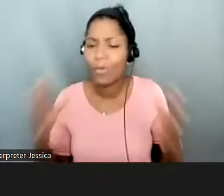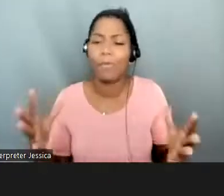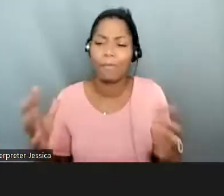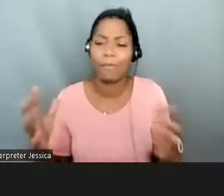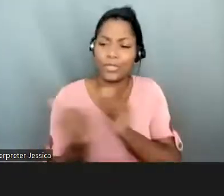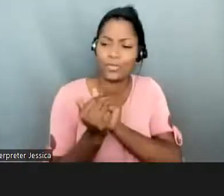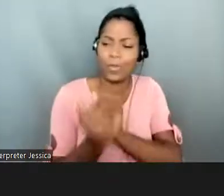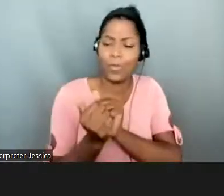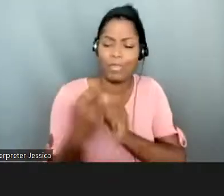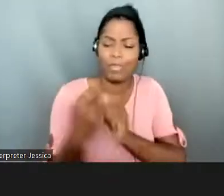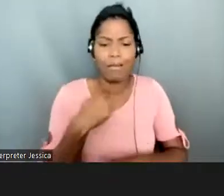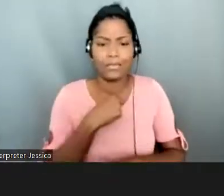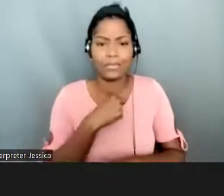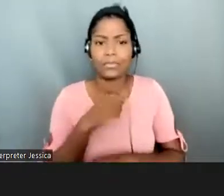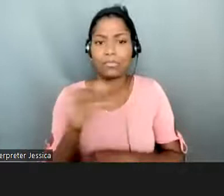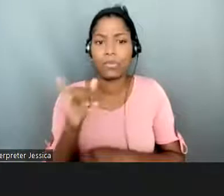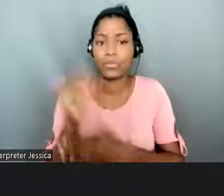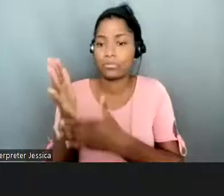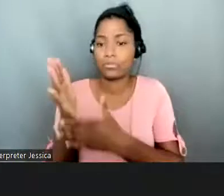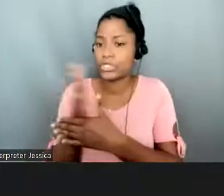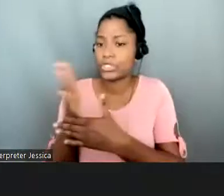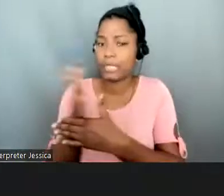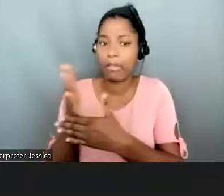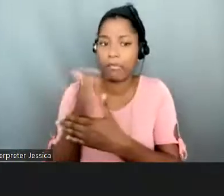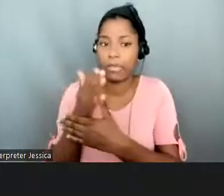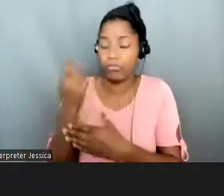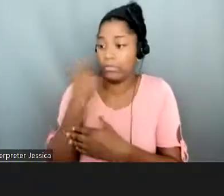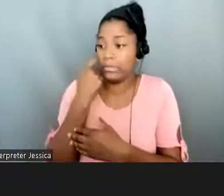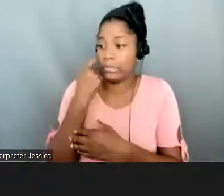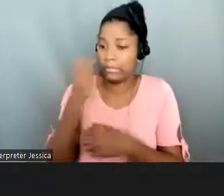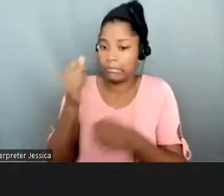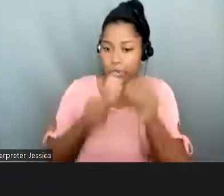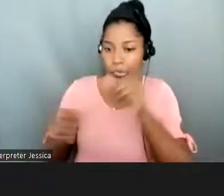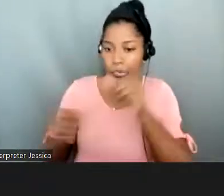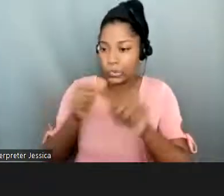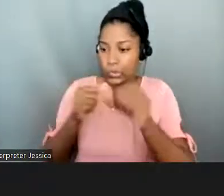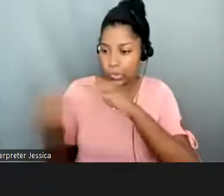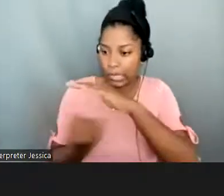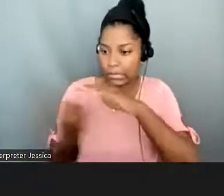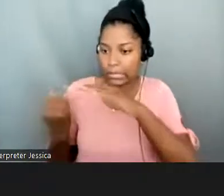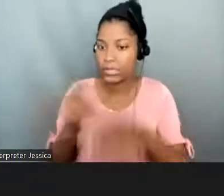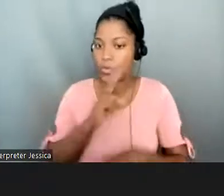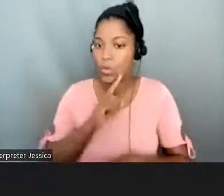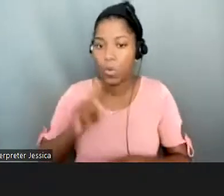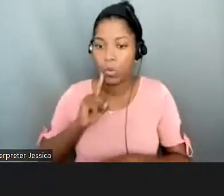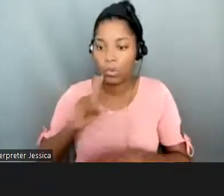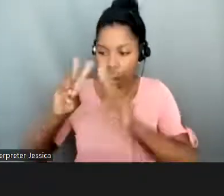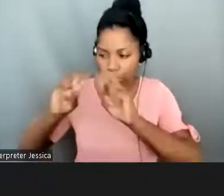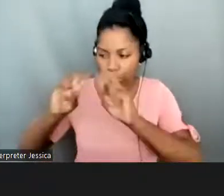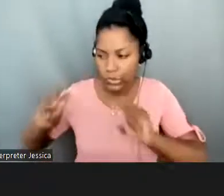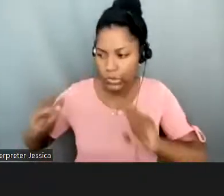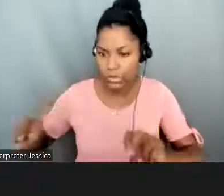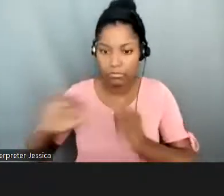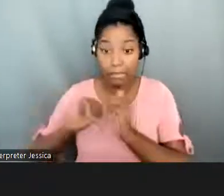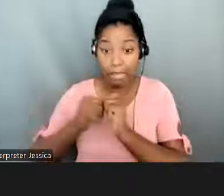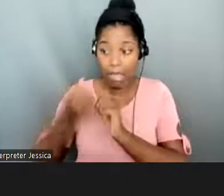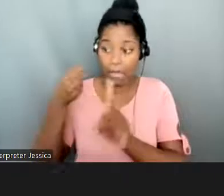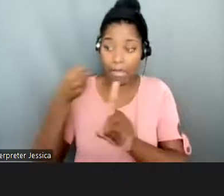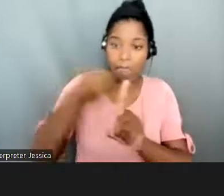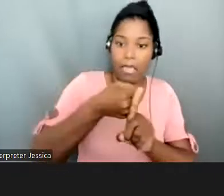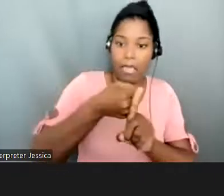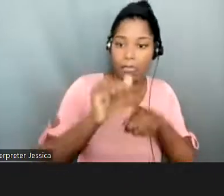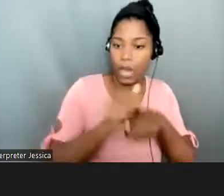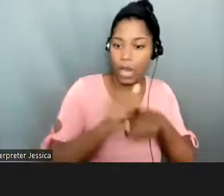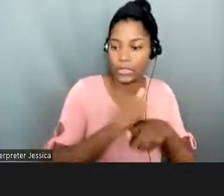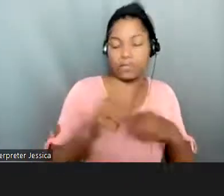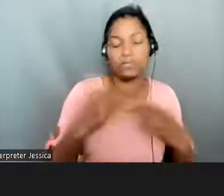us and for sharing the latest social isolation and loneliness research and how that research impacts practice.